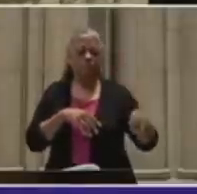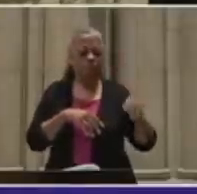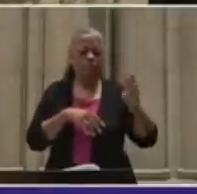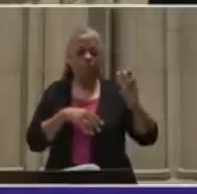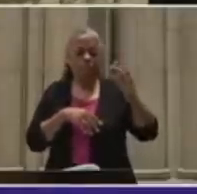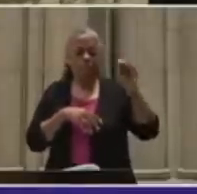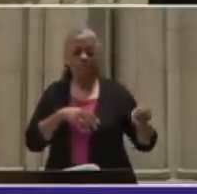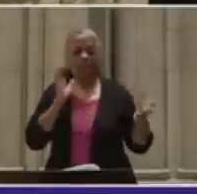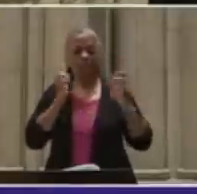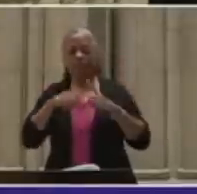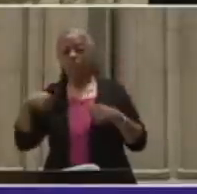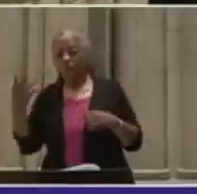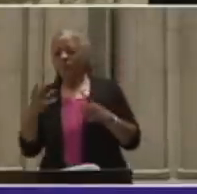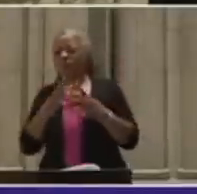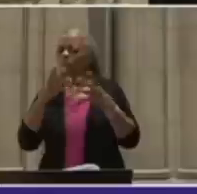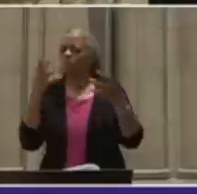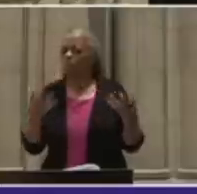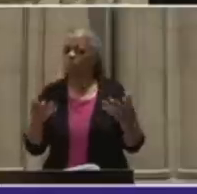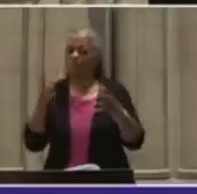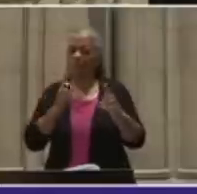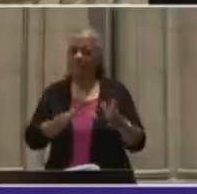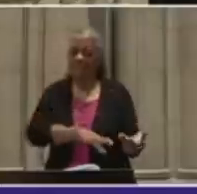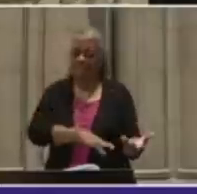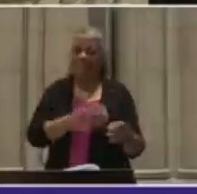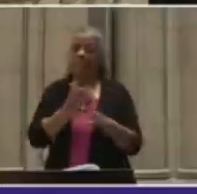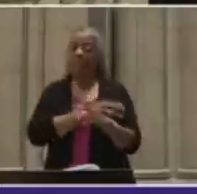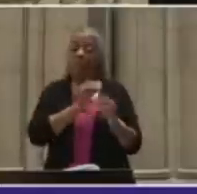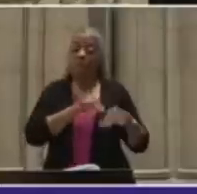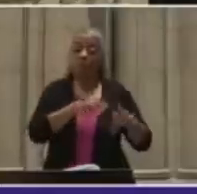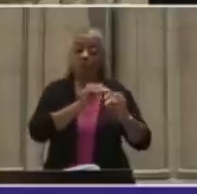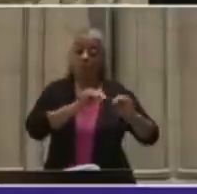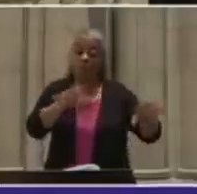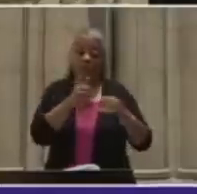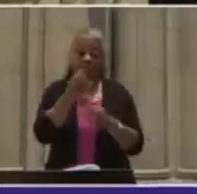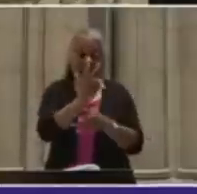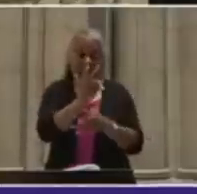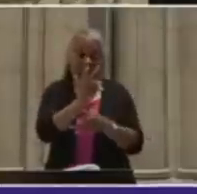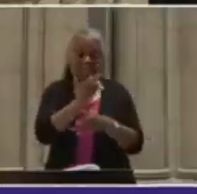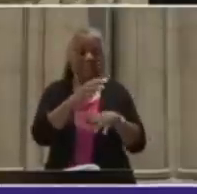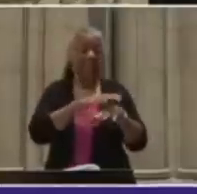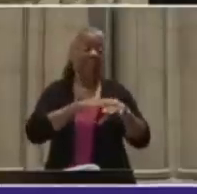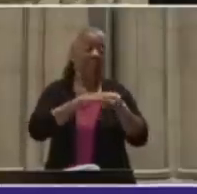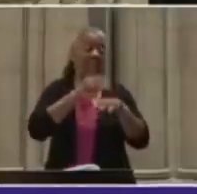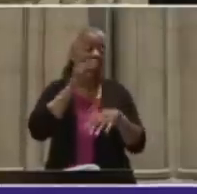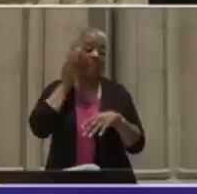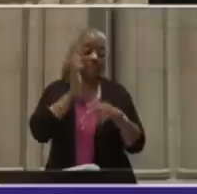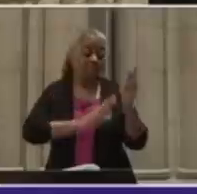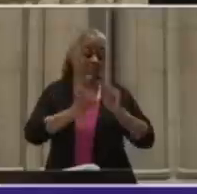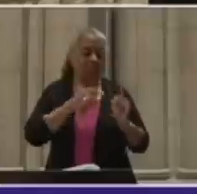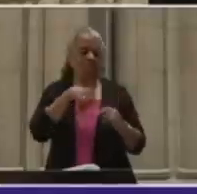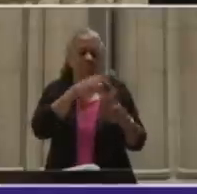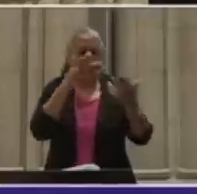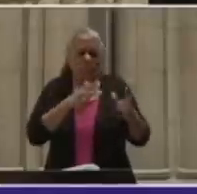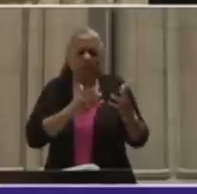than that of whites. Too much death. Before COVID-19, Native and Indigenous people, those people that have already been